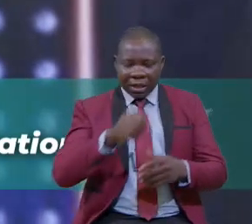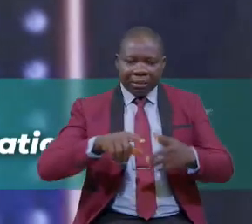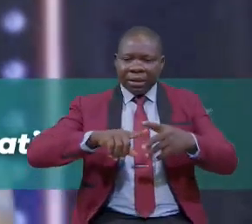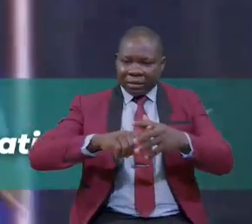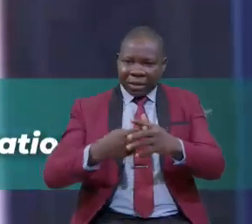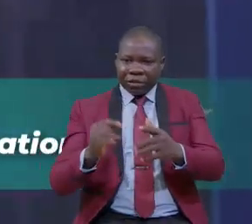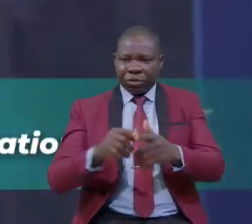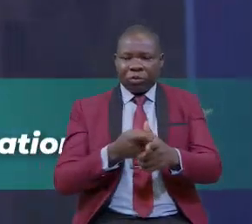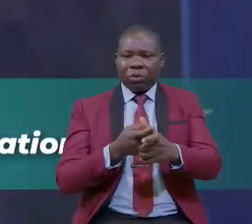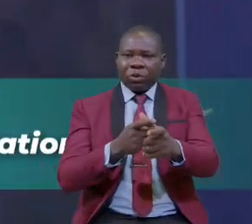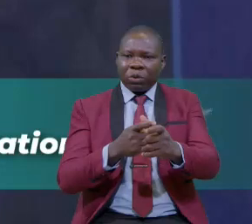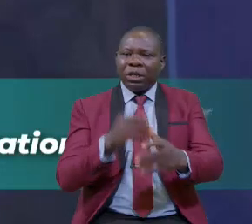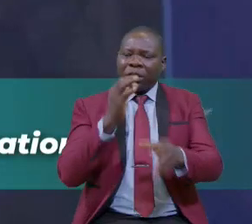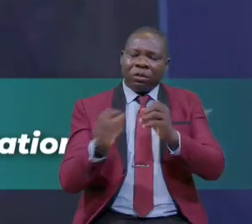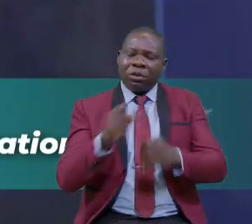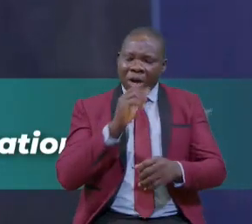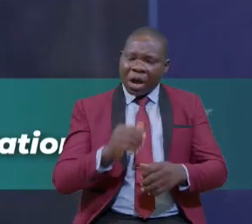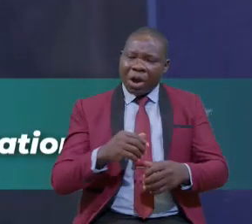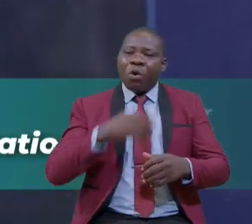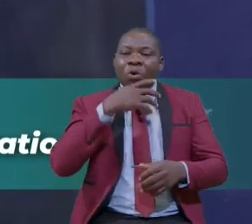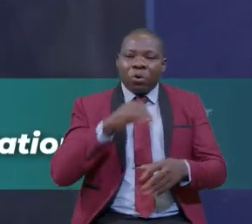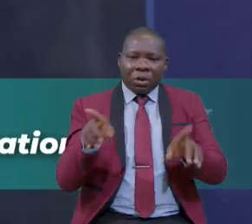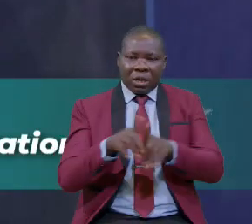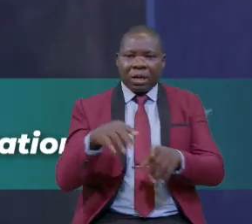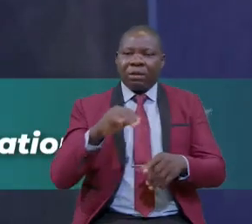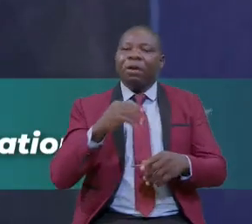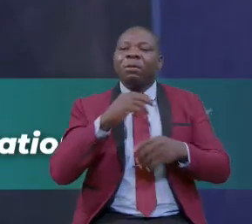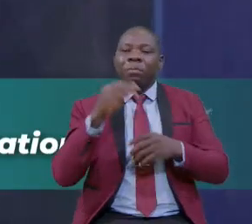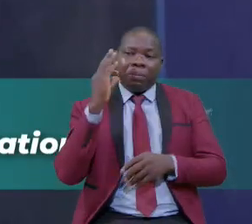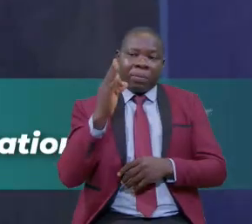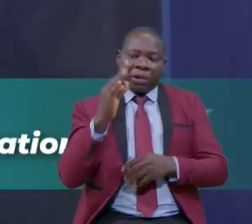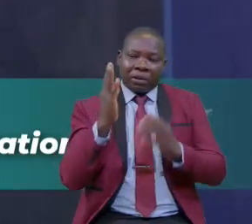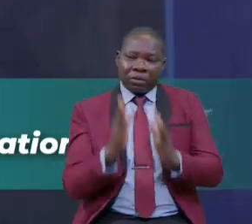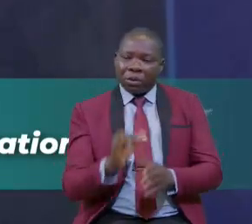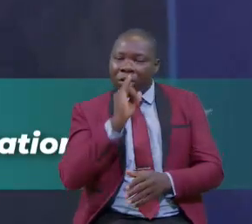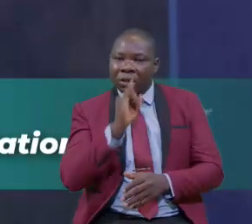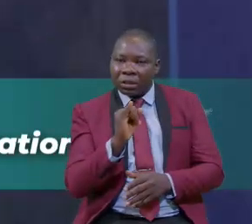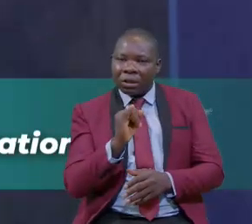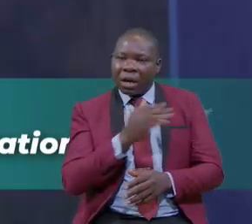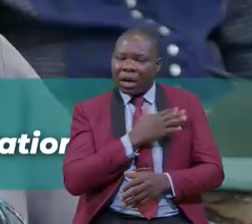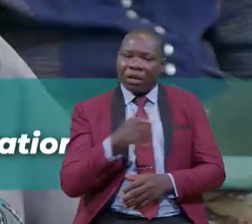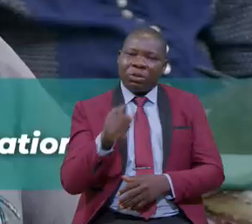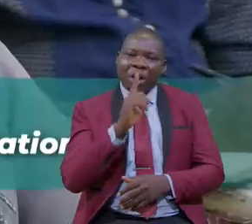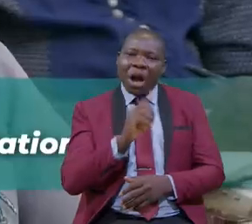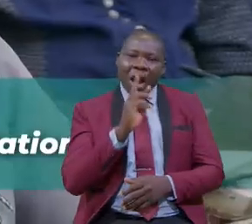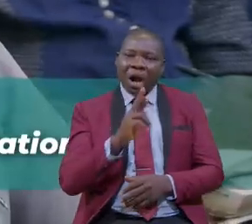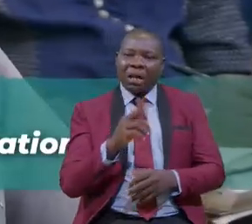to start a new height, a new level of this race, that day has come.